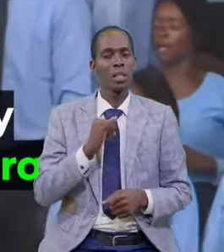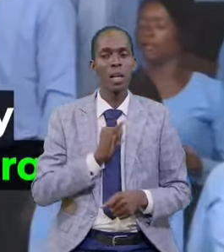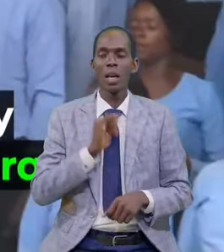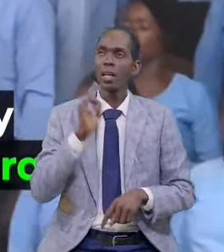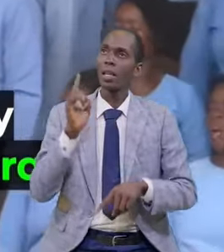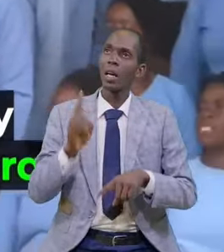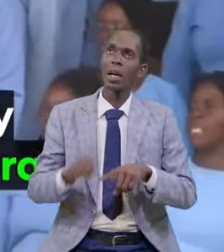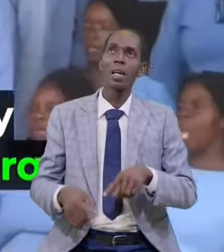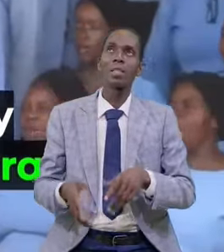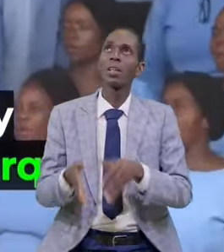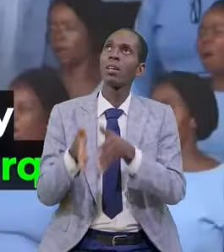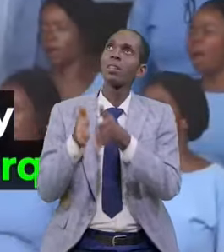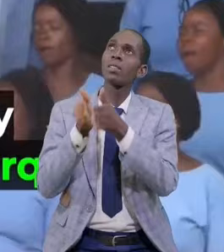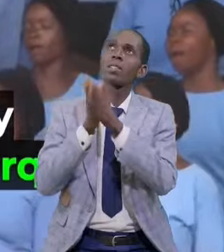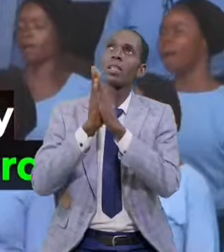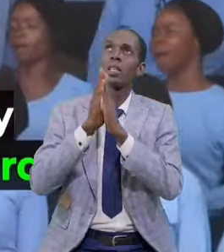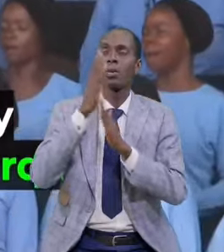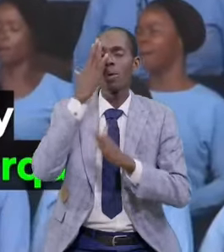I